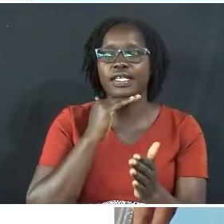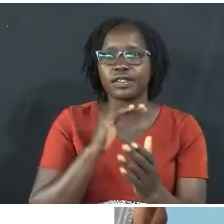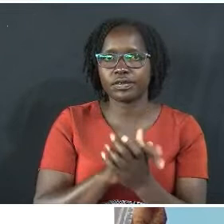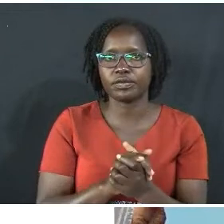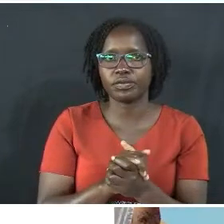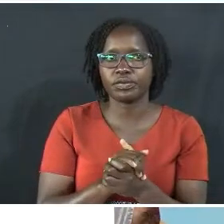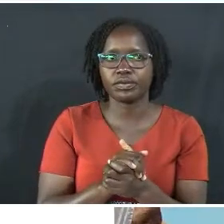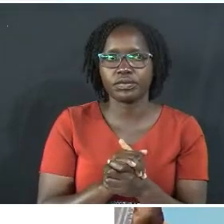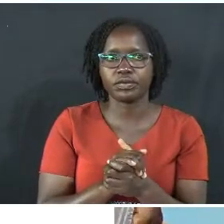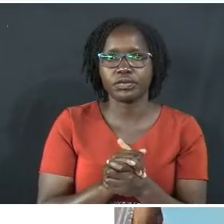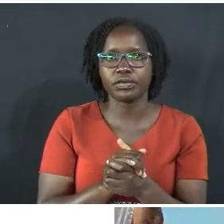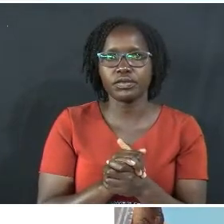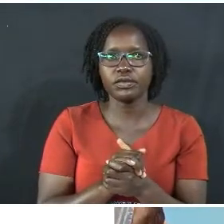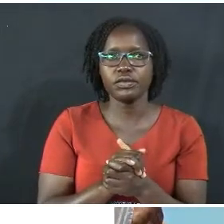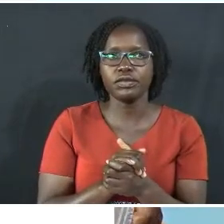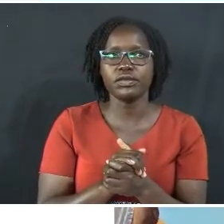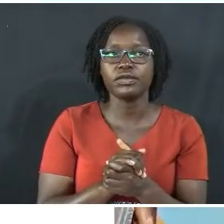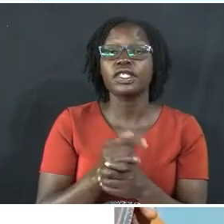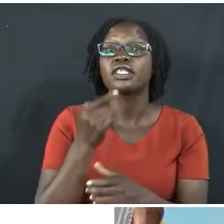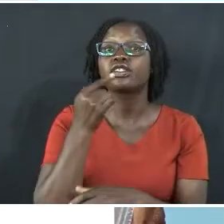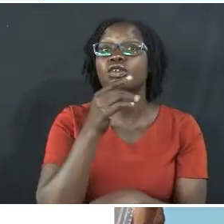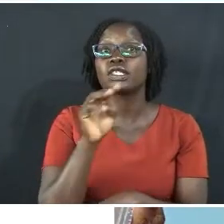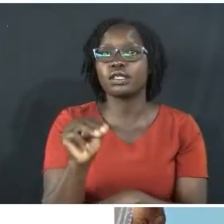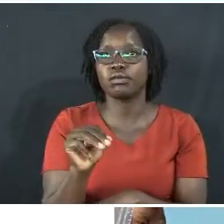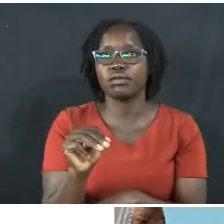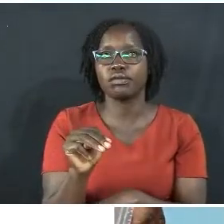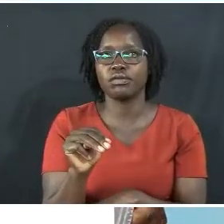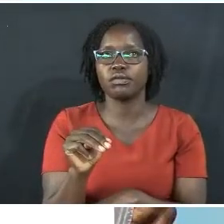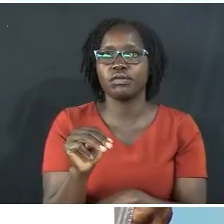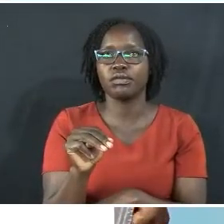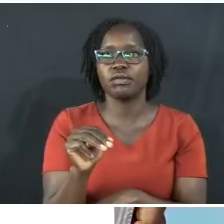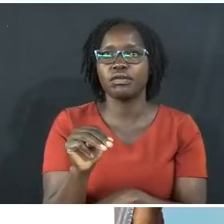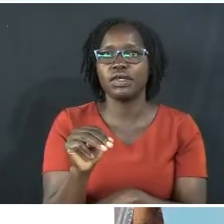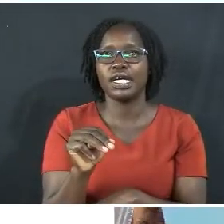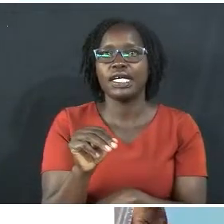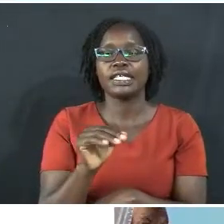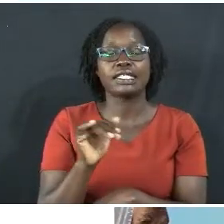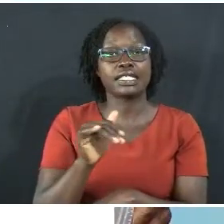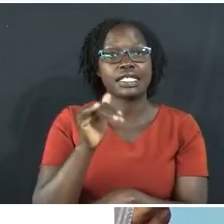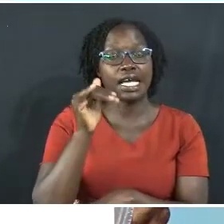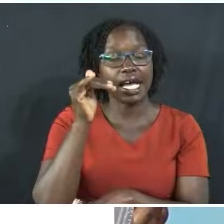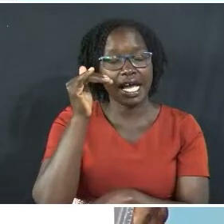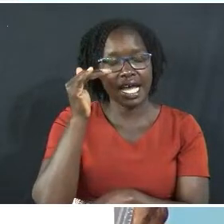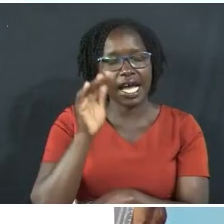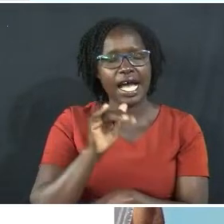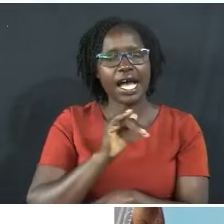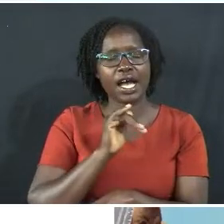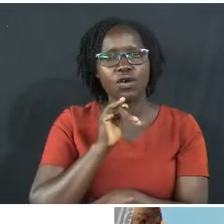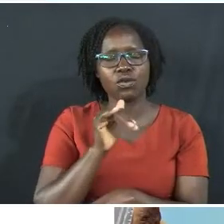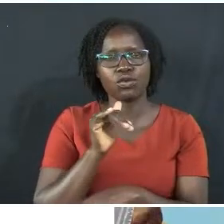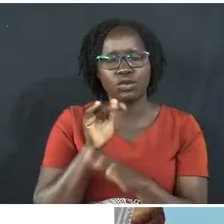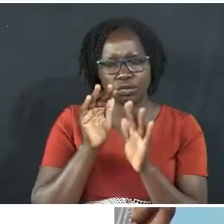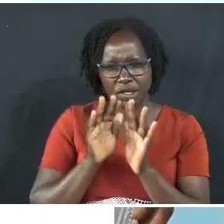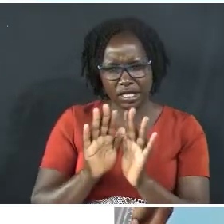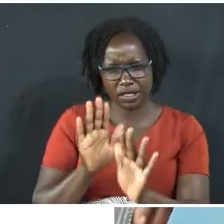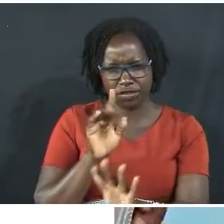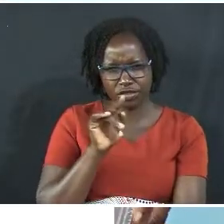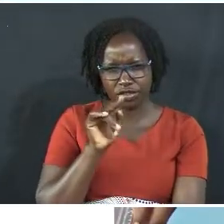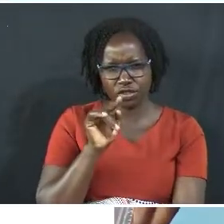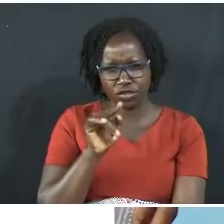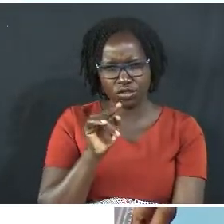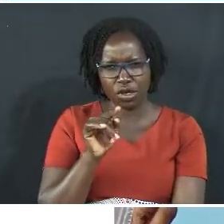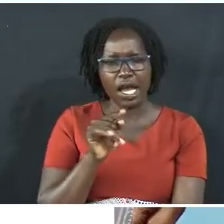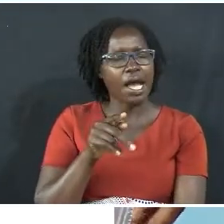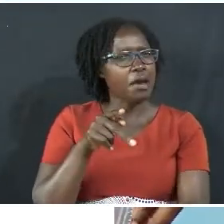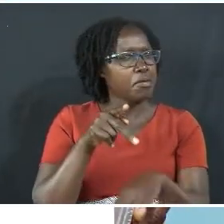But he told them that I will believe in you.